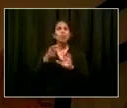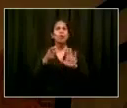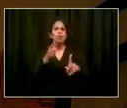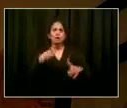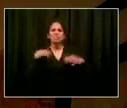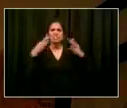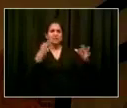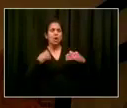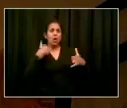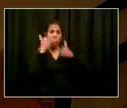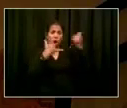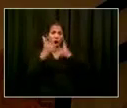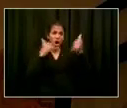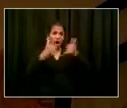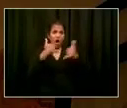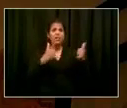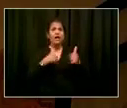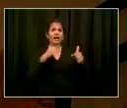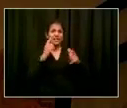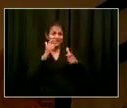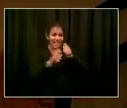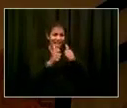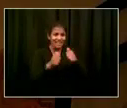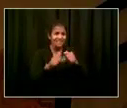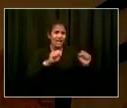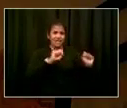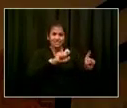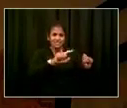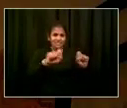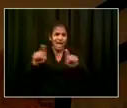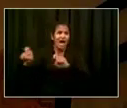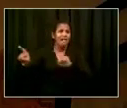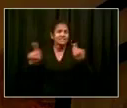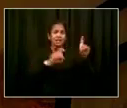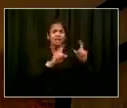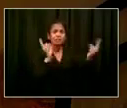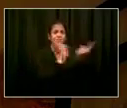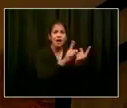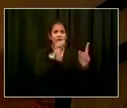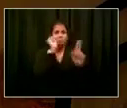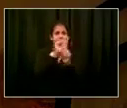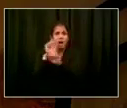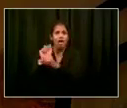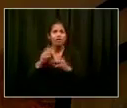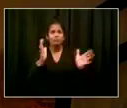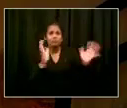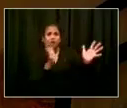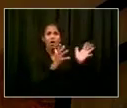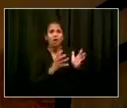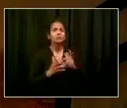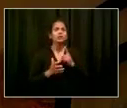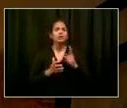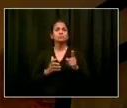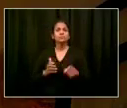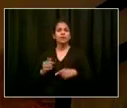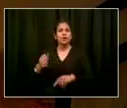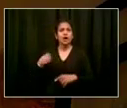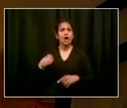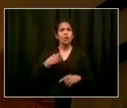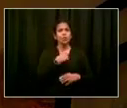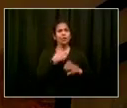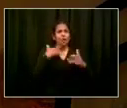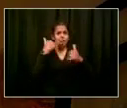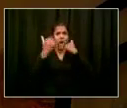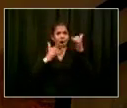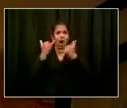texting platform. Through our phone banking platform, we have now we've placed more than 3 million calls to New Yorkers to